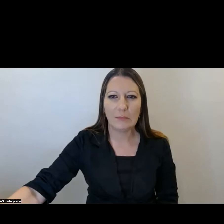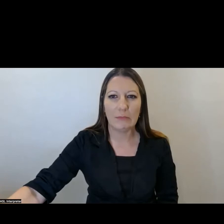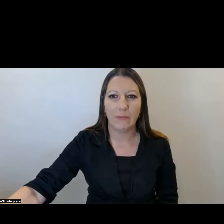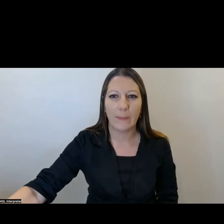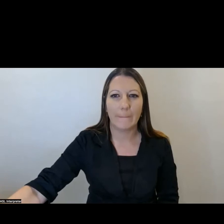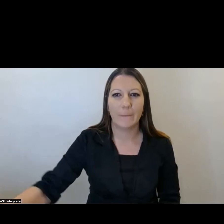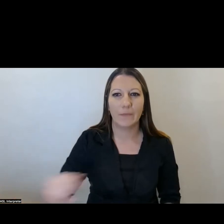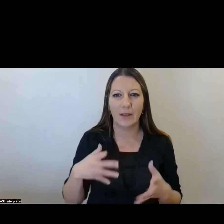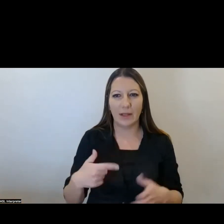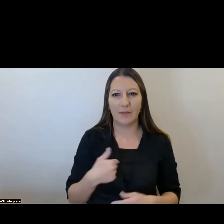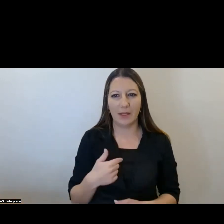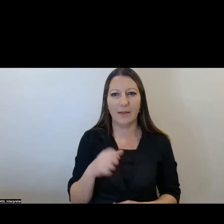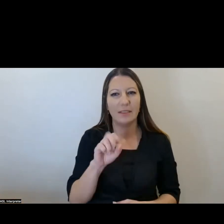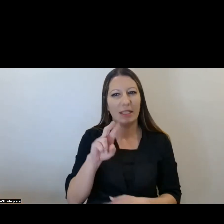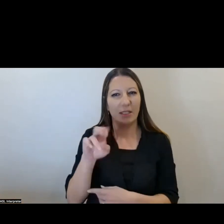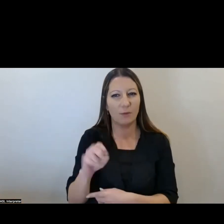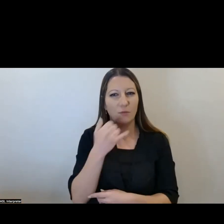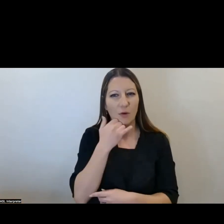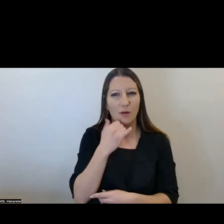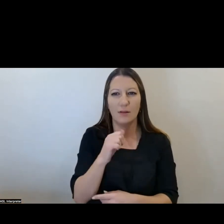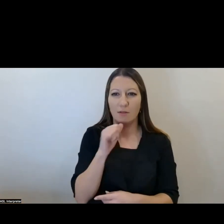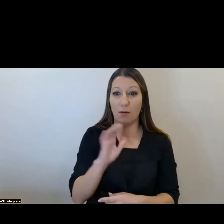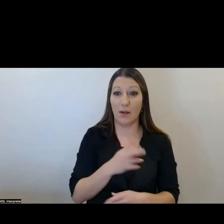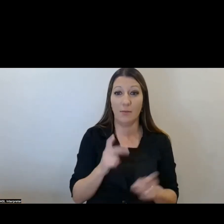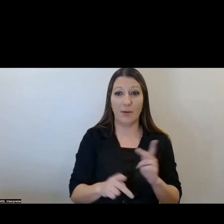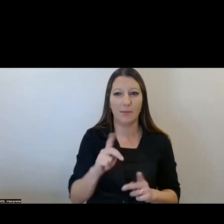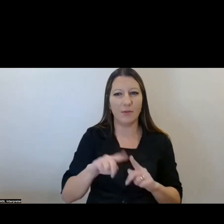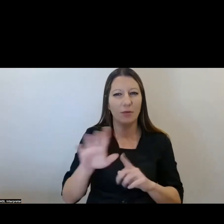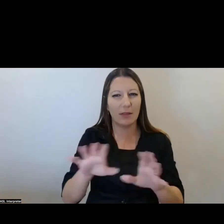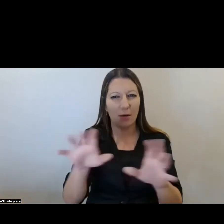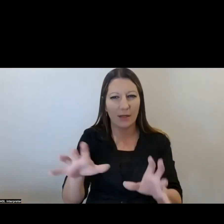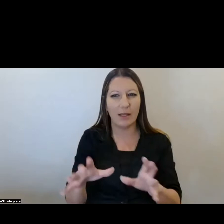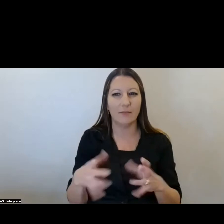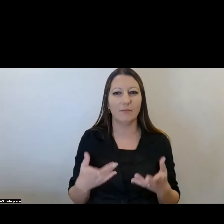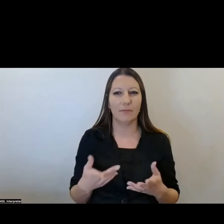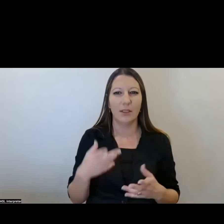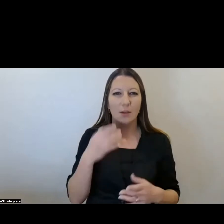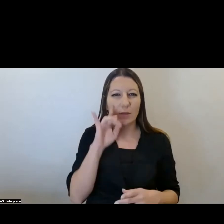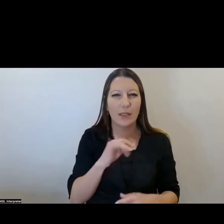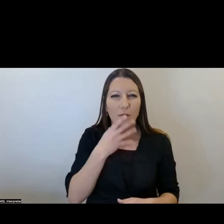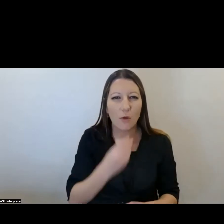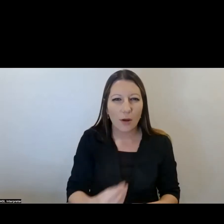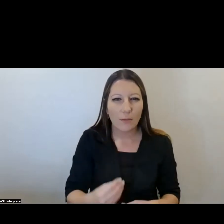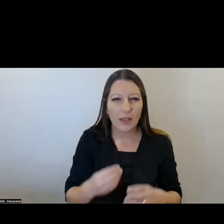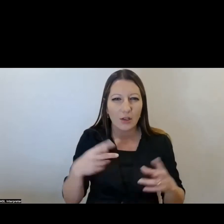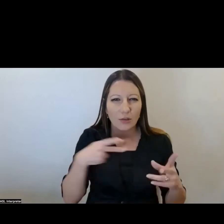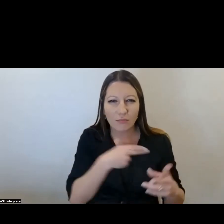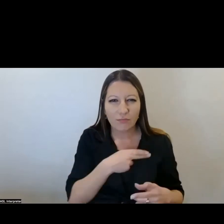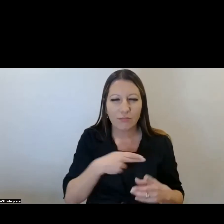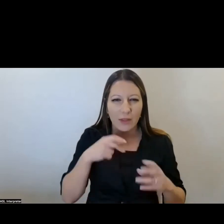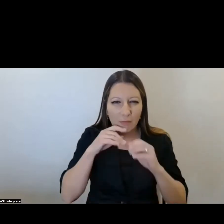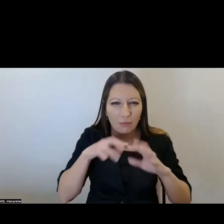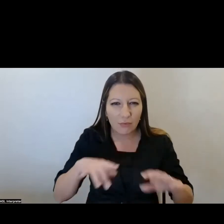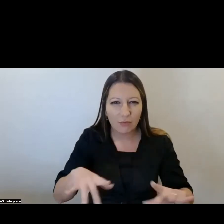and a sort of self-inflicted persecution. So that's not